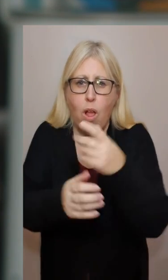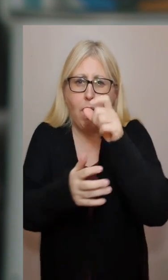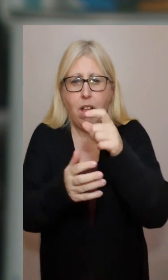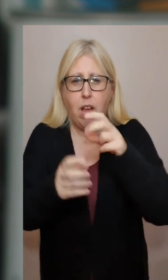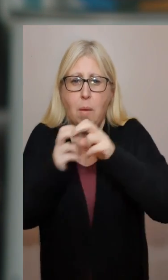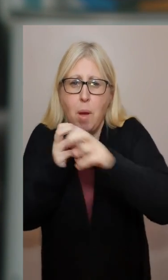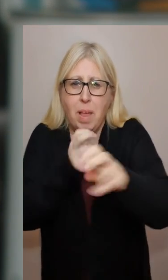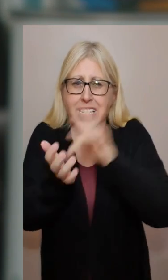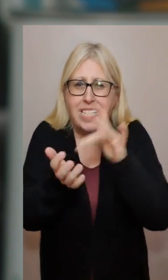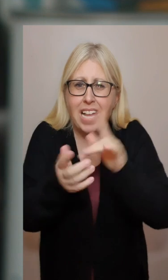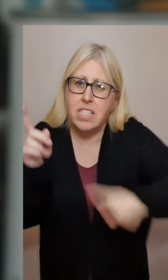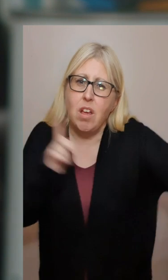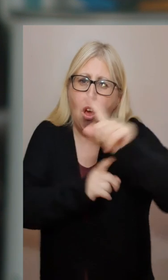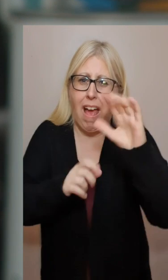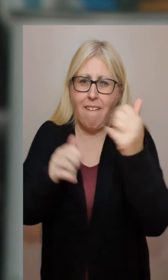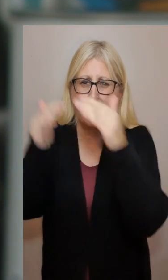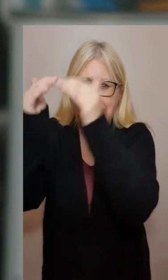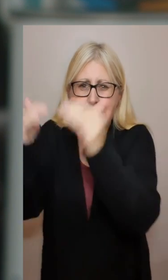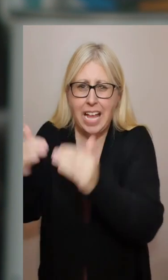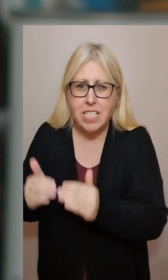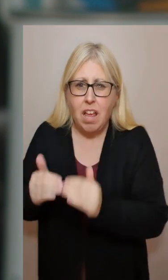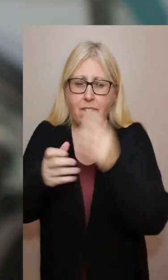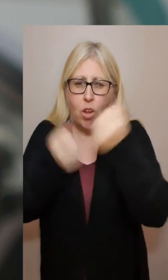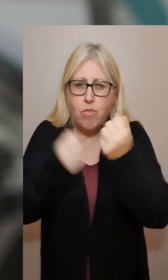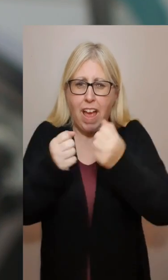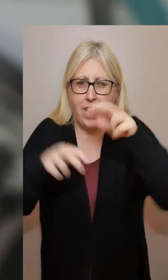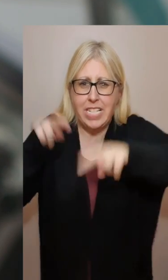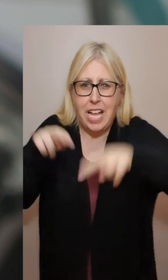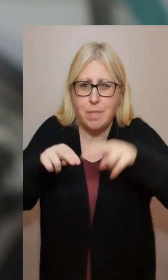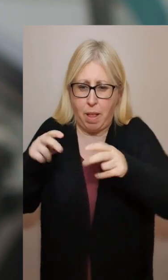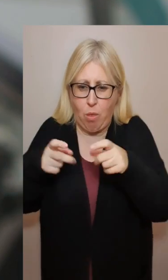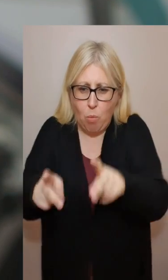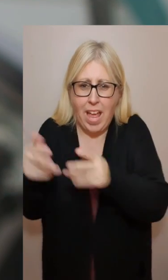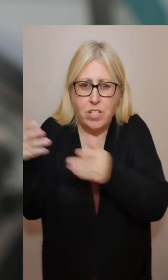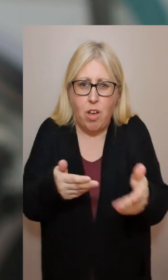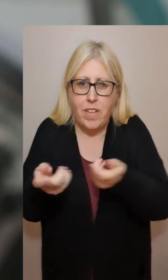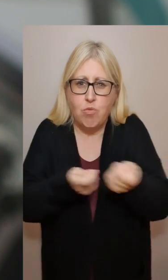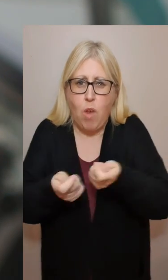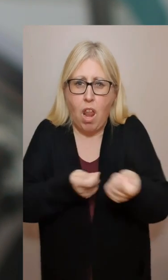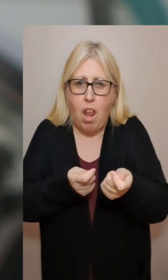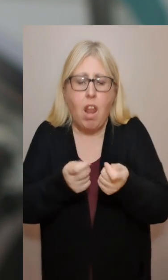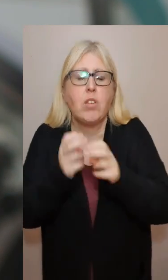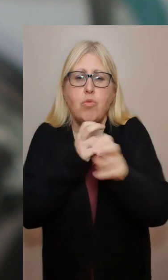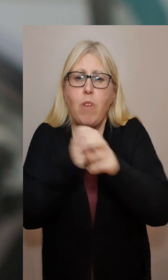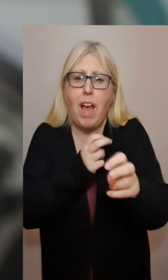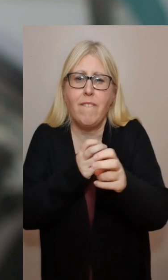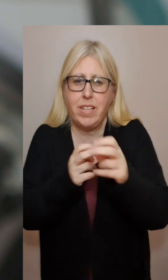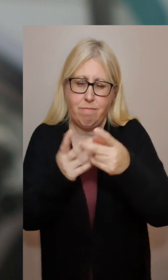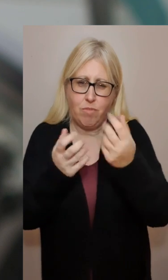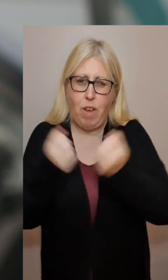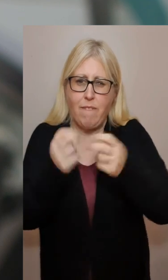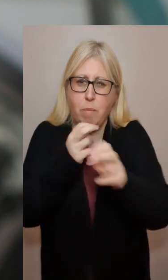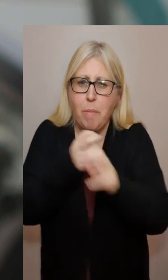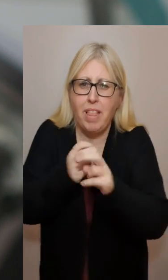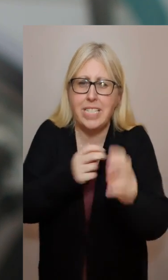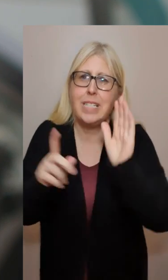standards for the driving assessments and the way services run. So Drive Mobility's vision is to enable independence for